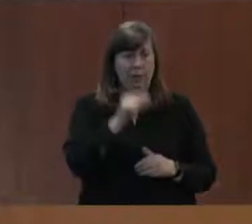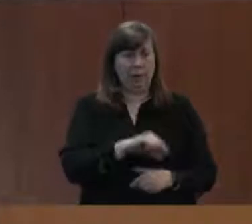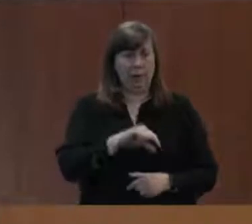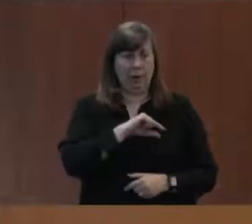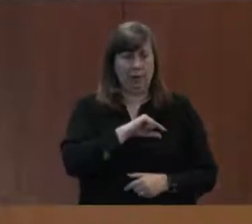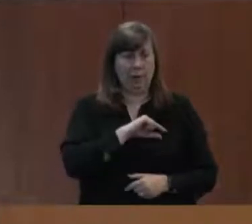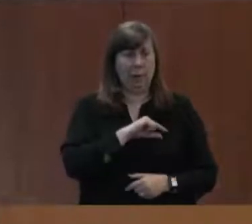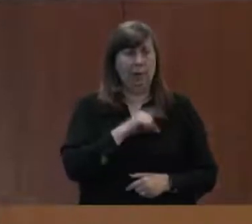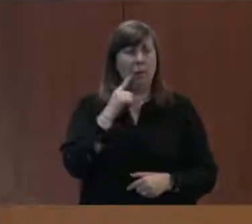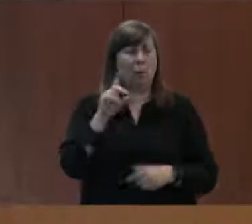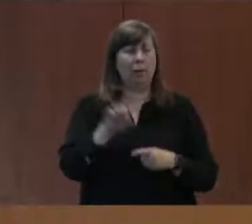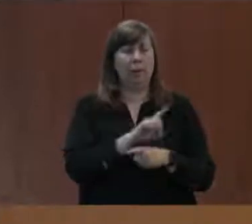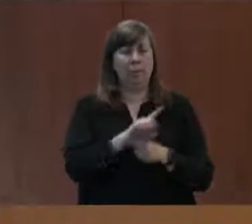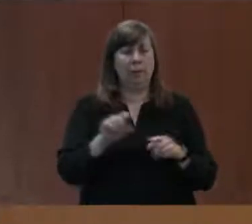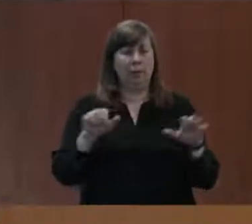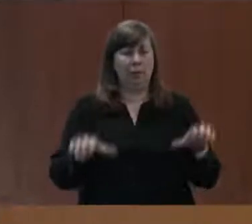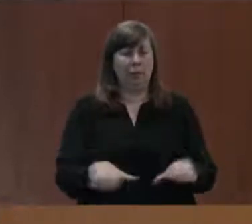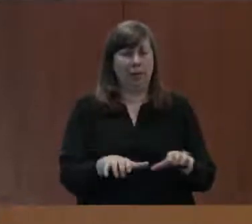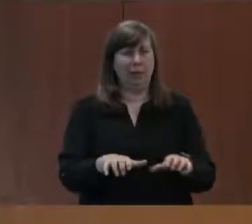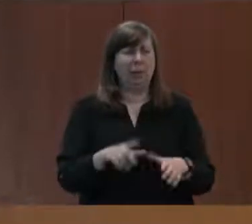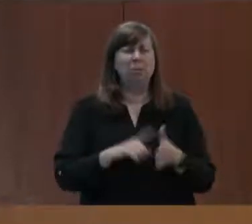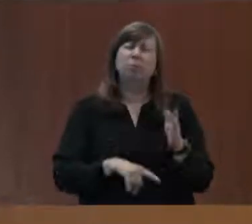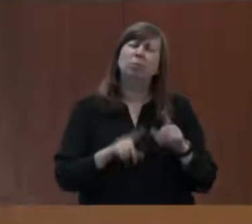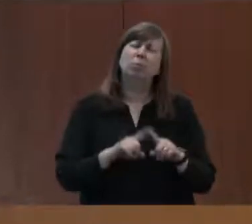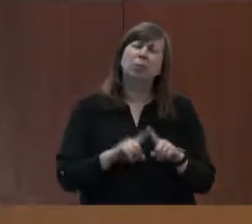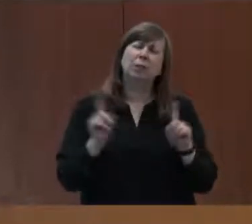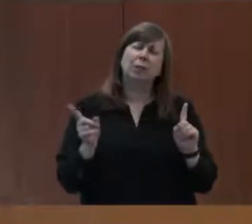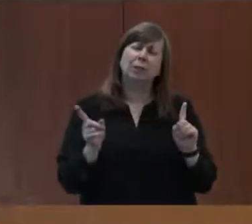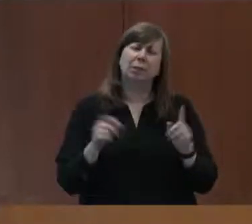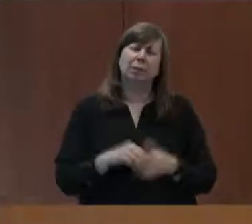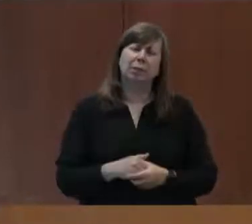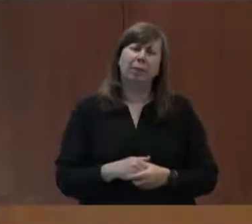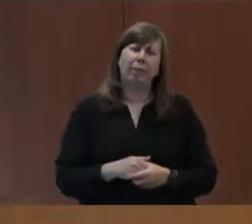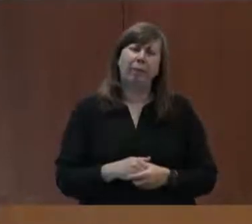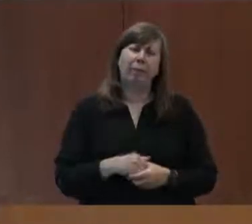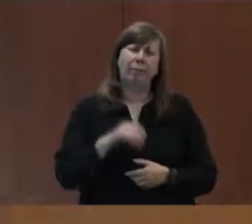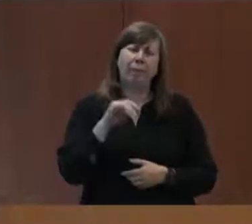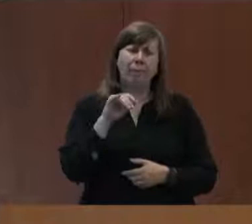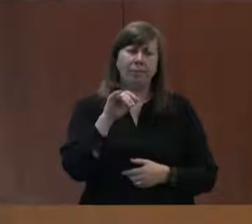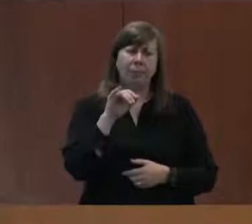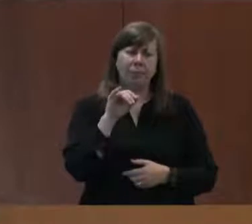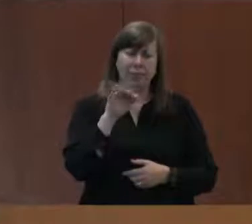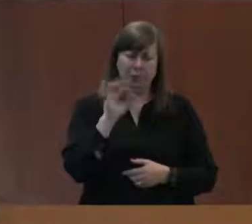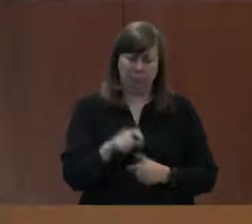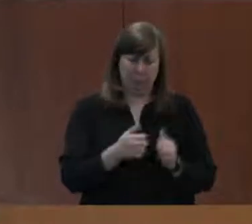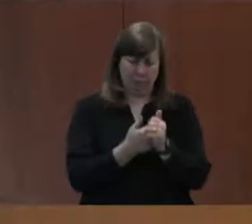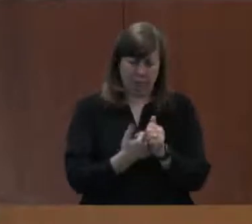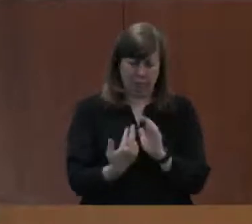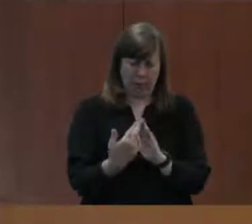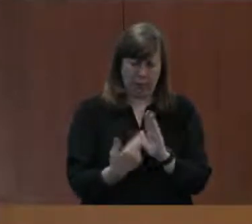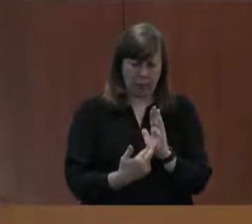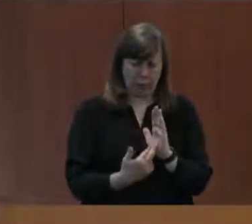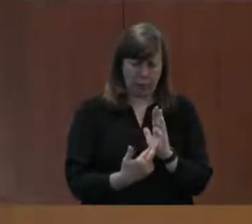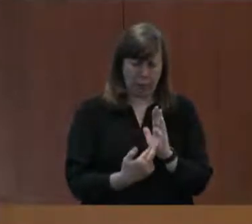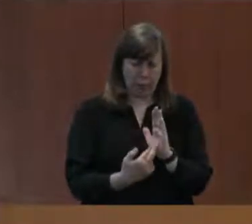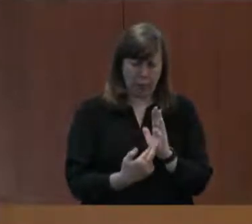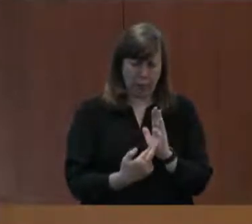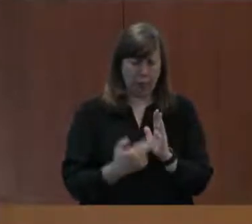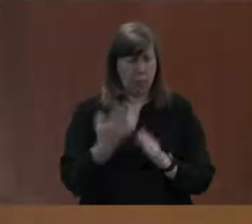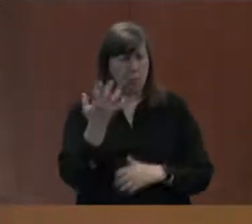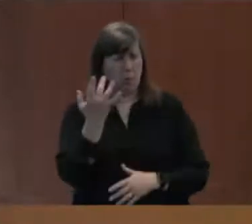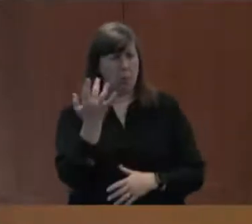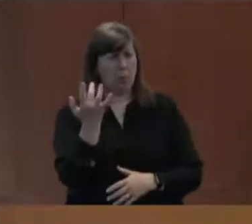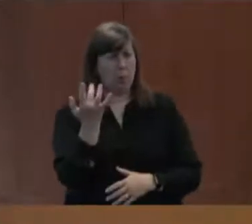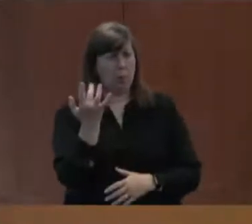ineligibility or disciplinary action. What's the difference? If you must follow the rules, why shouldn't